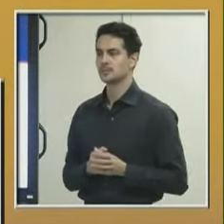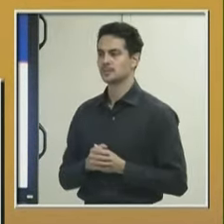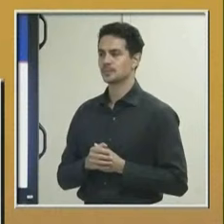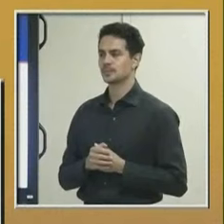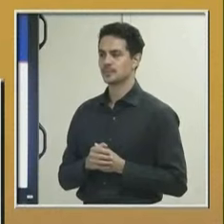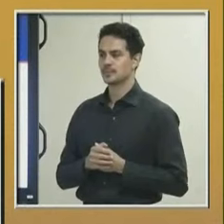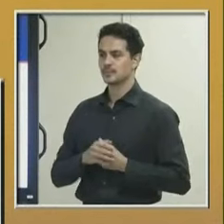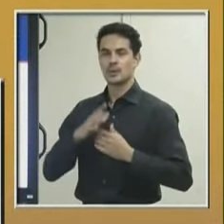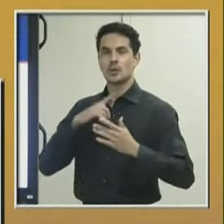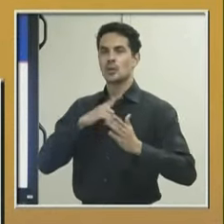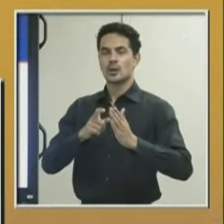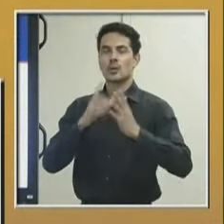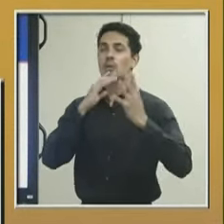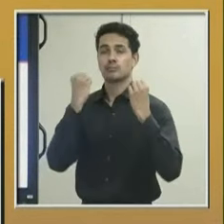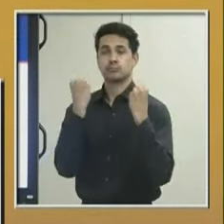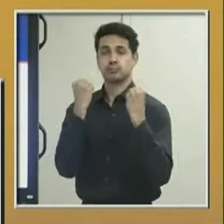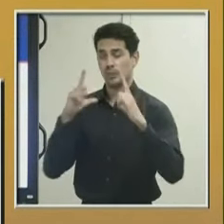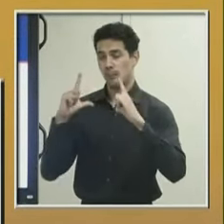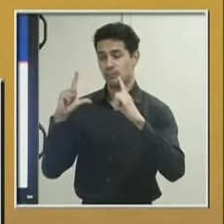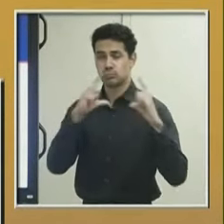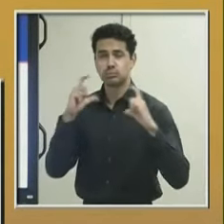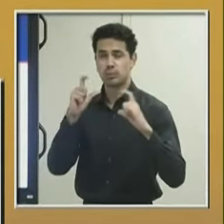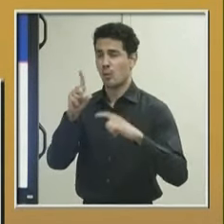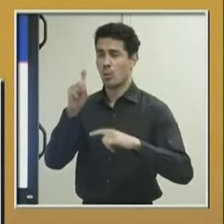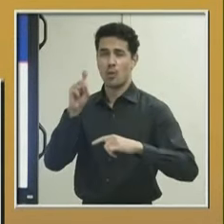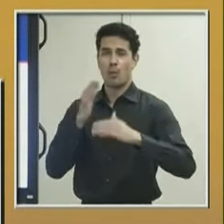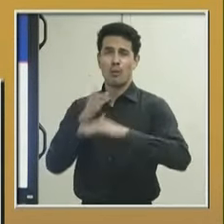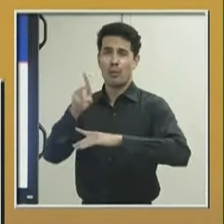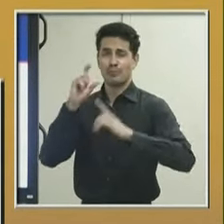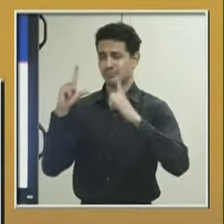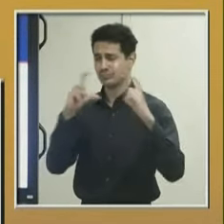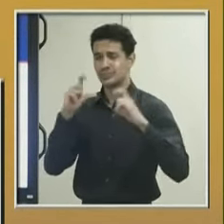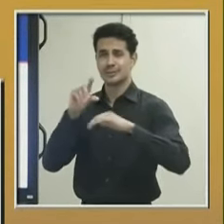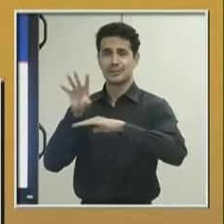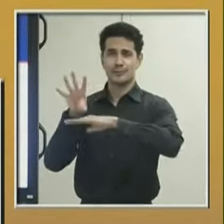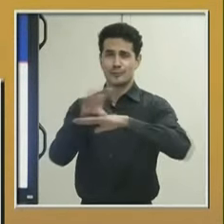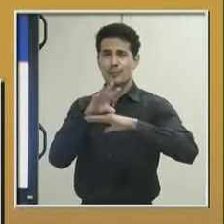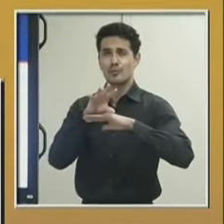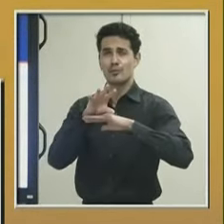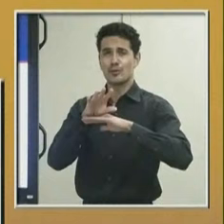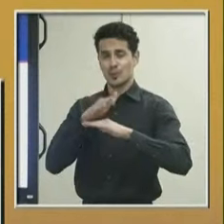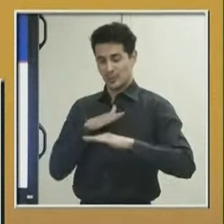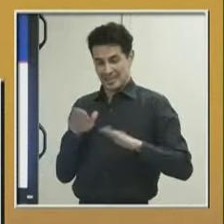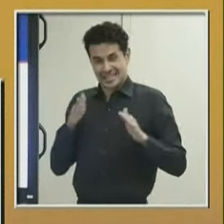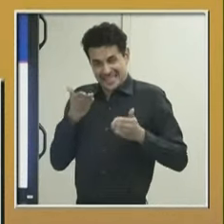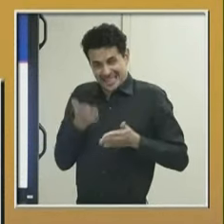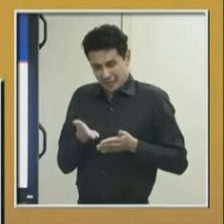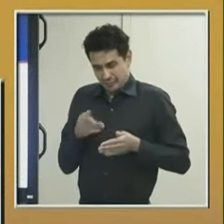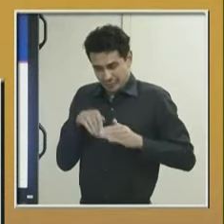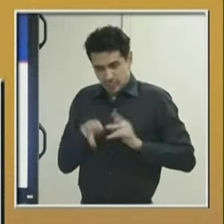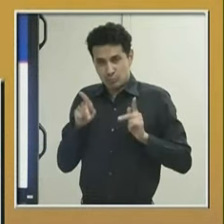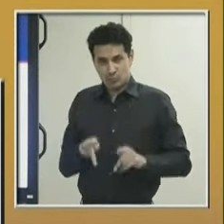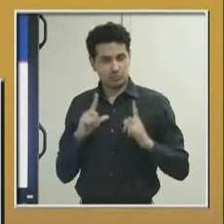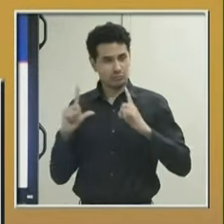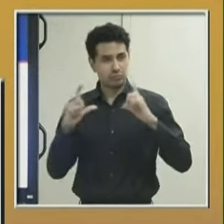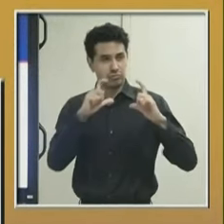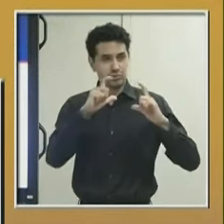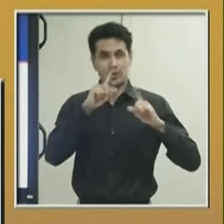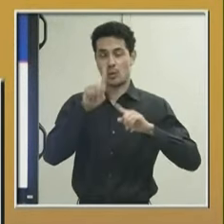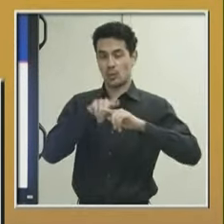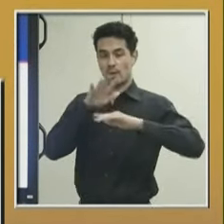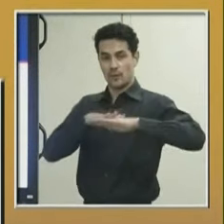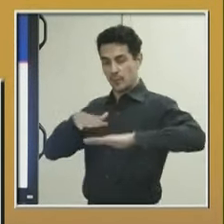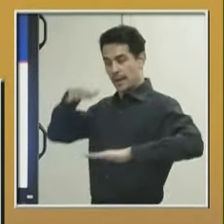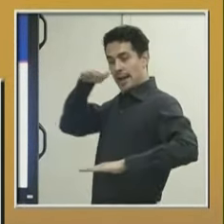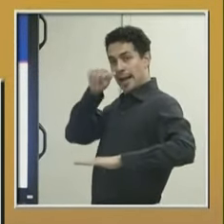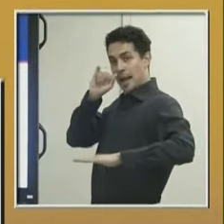hundreds of pictures and videos on the ground, from the air, and even reaching out